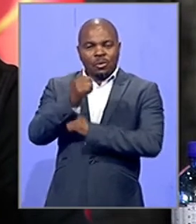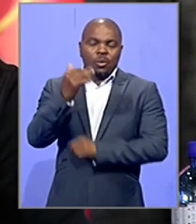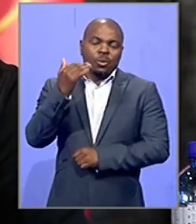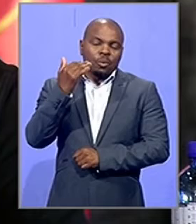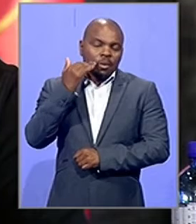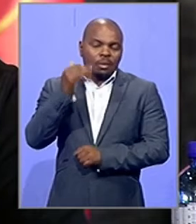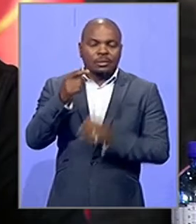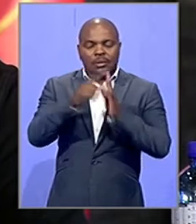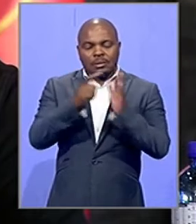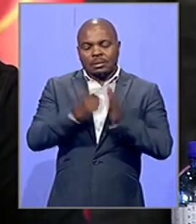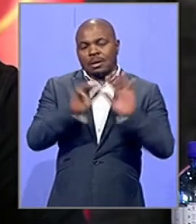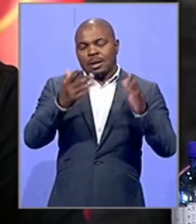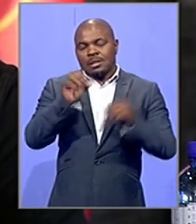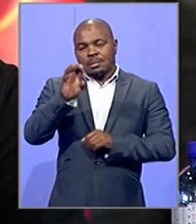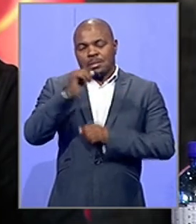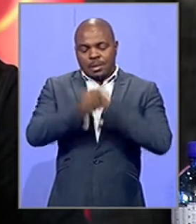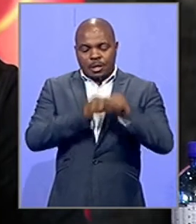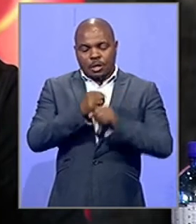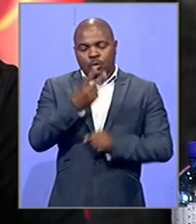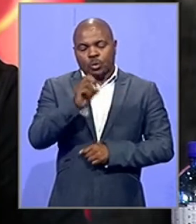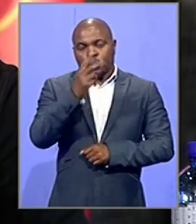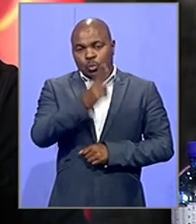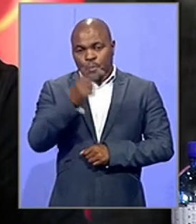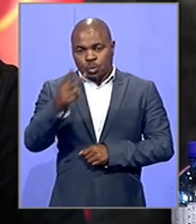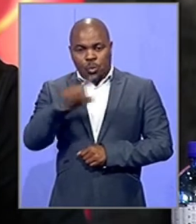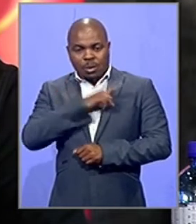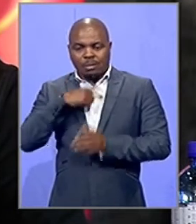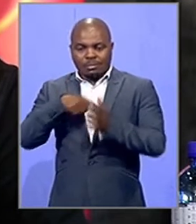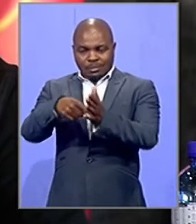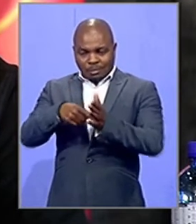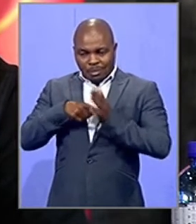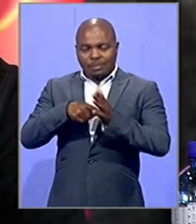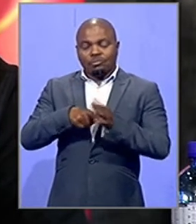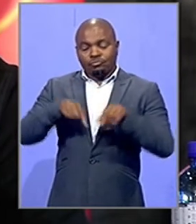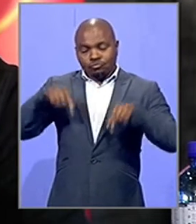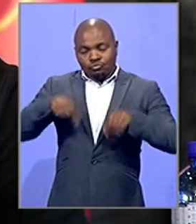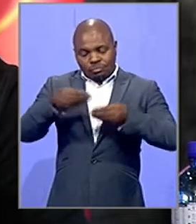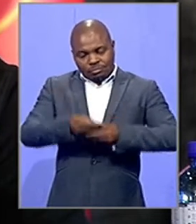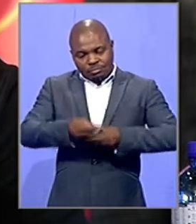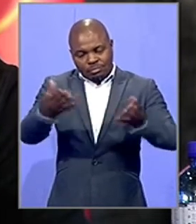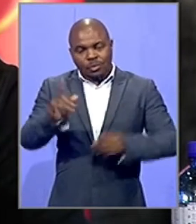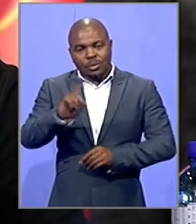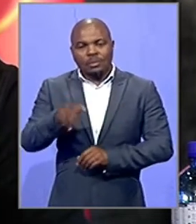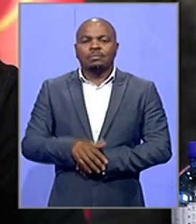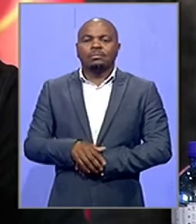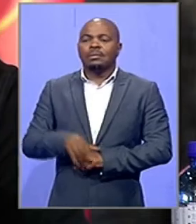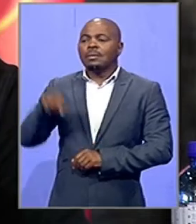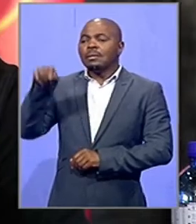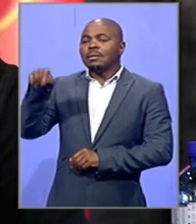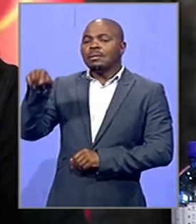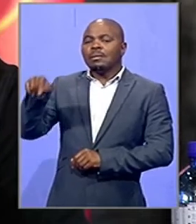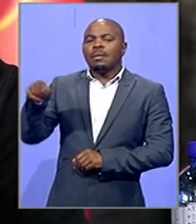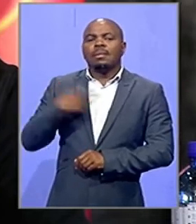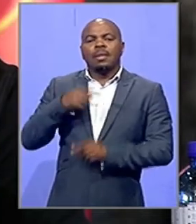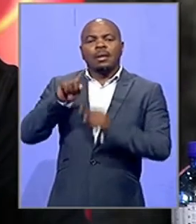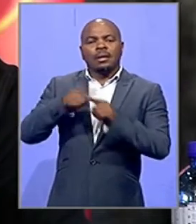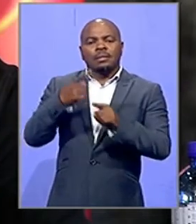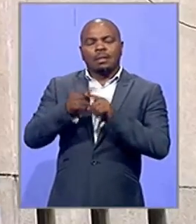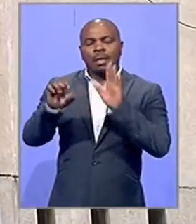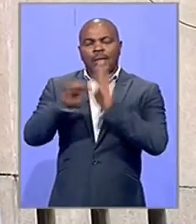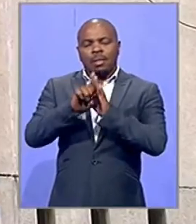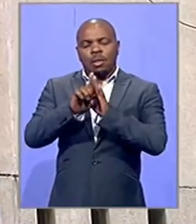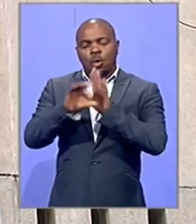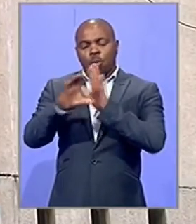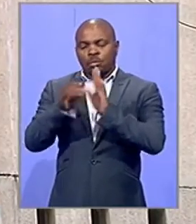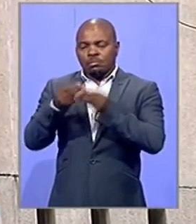of September 2022 to demand the immediate release of the report on the violation of the Executive Ethics